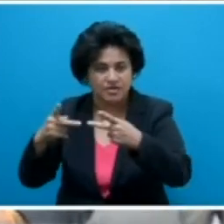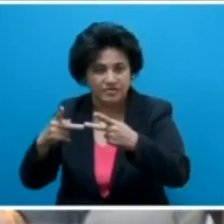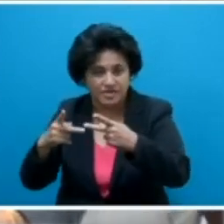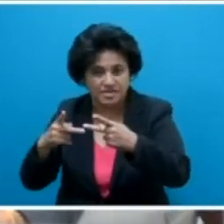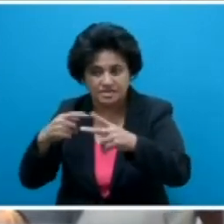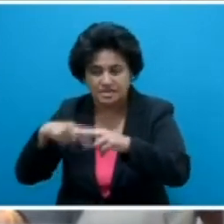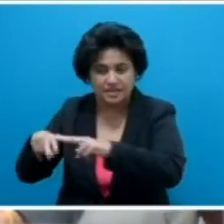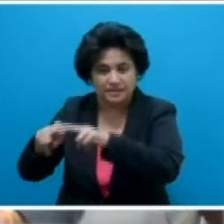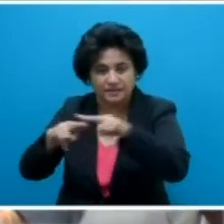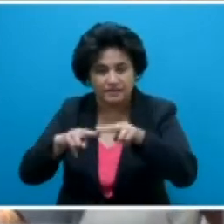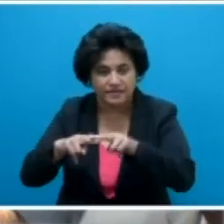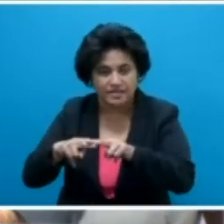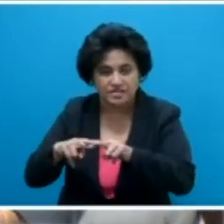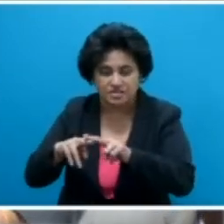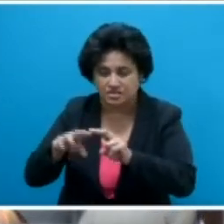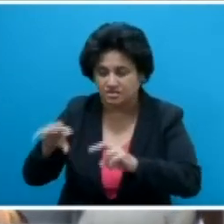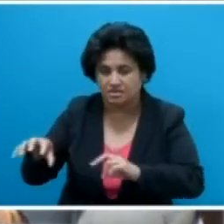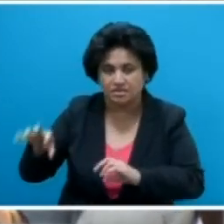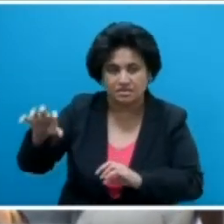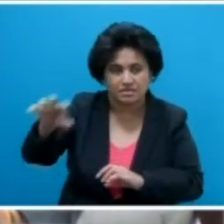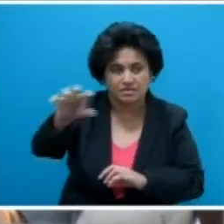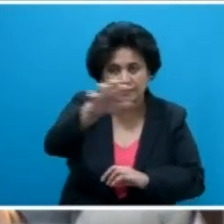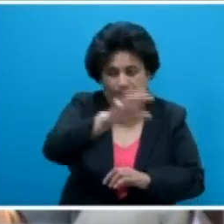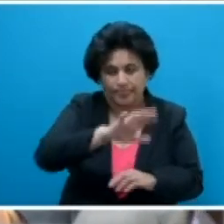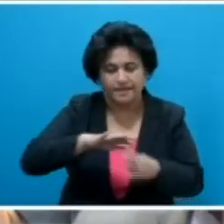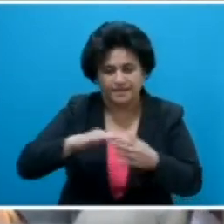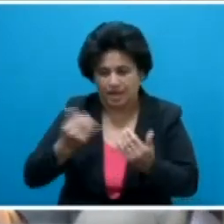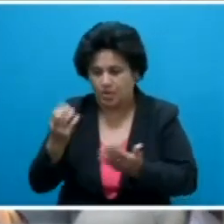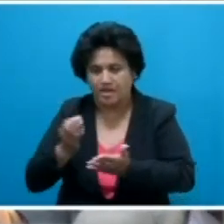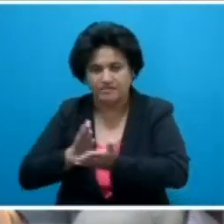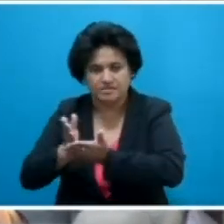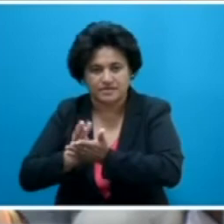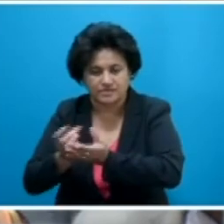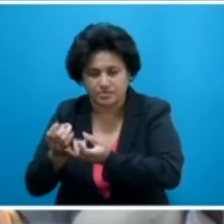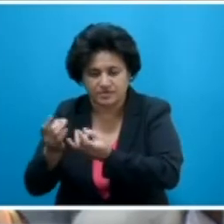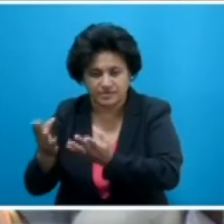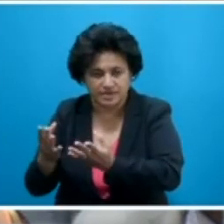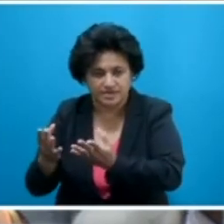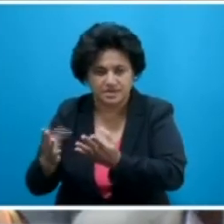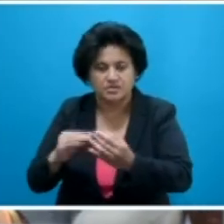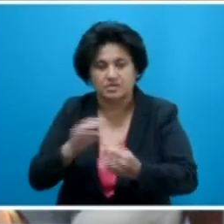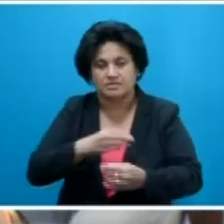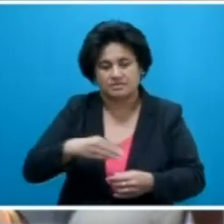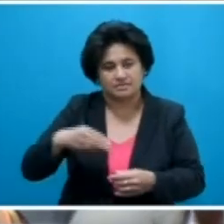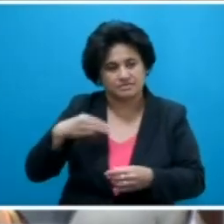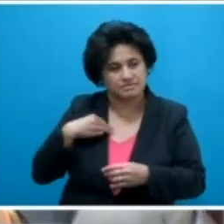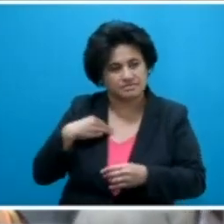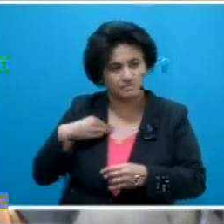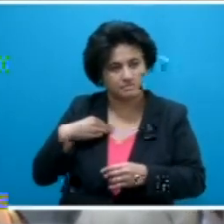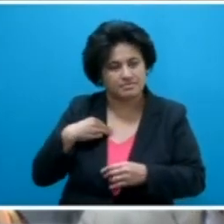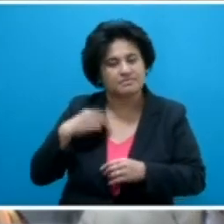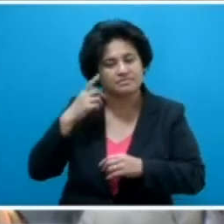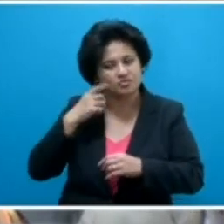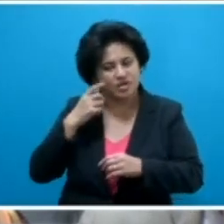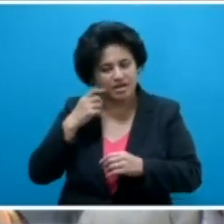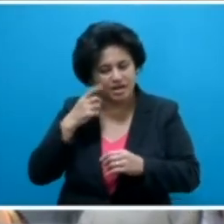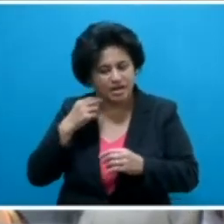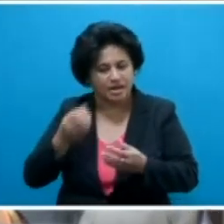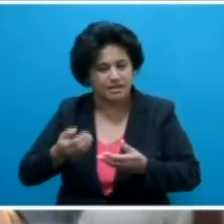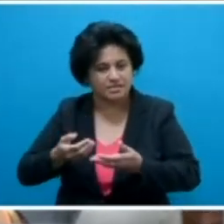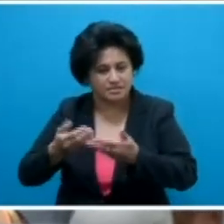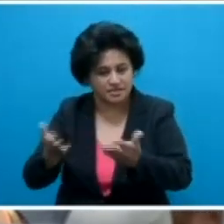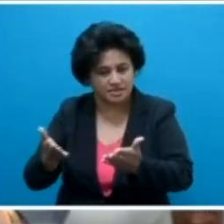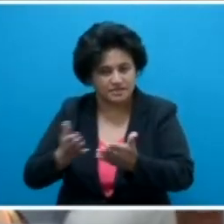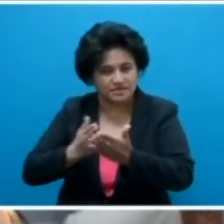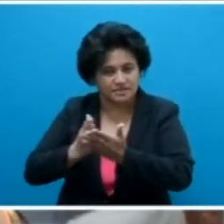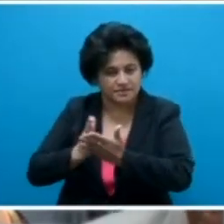nation. The ministry will continue to strengthen its presence according to the resources it is able to master. The